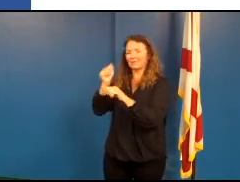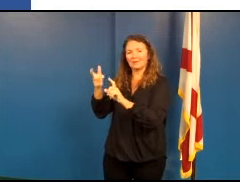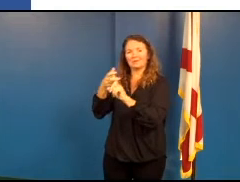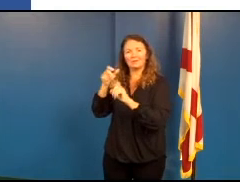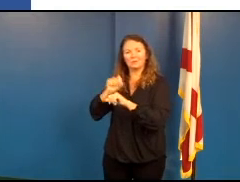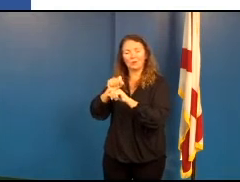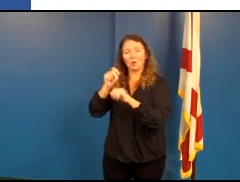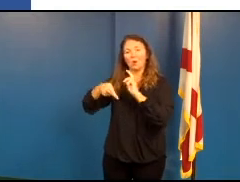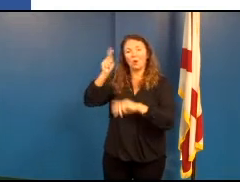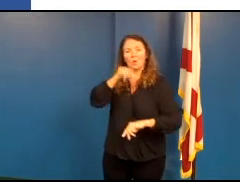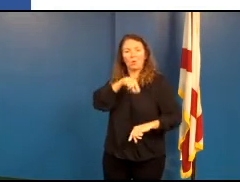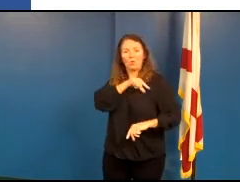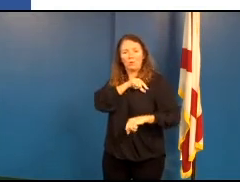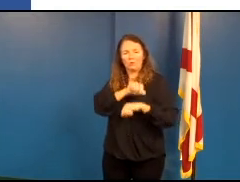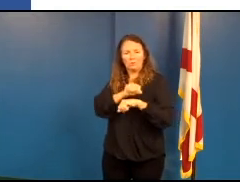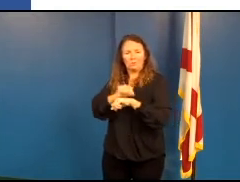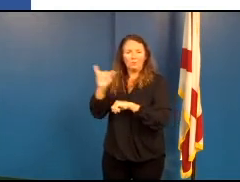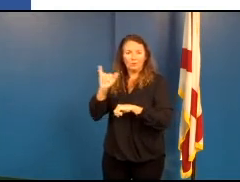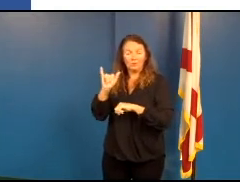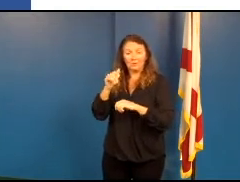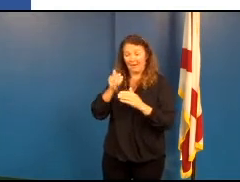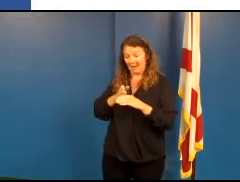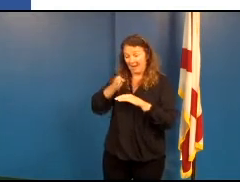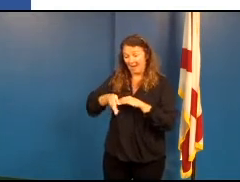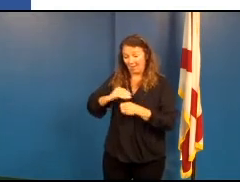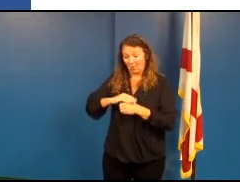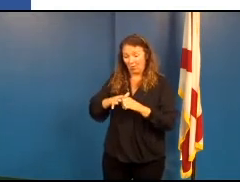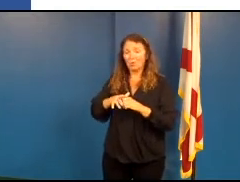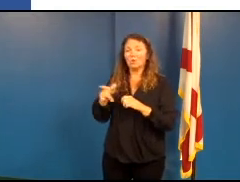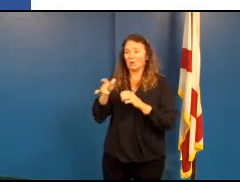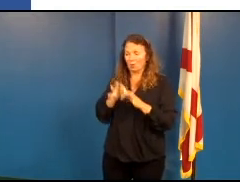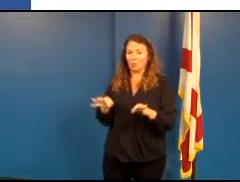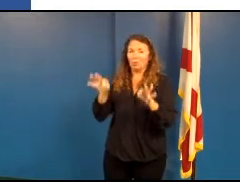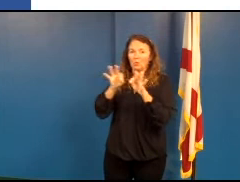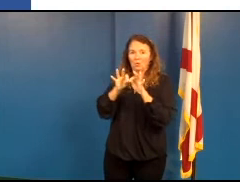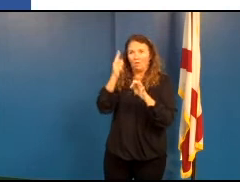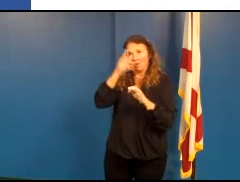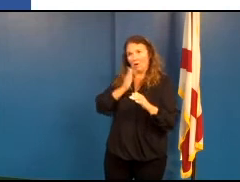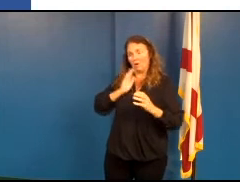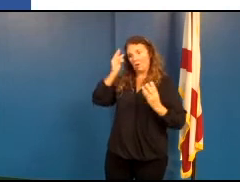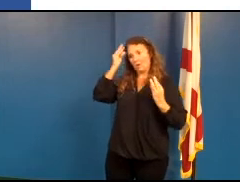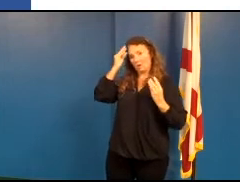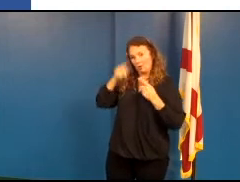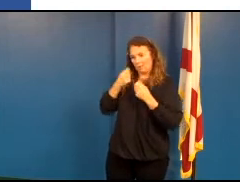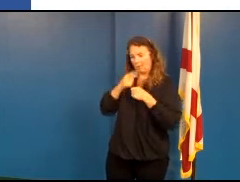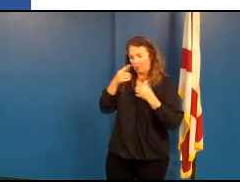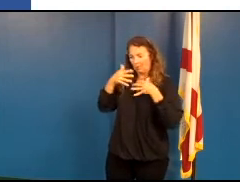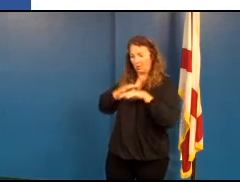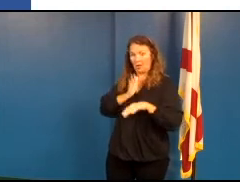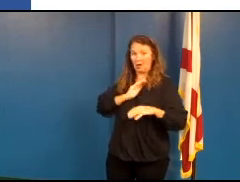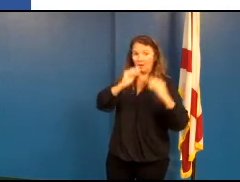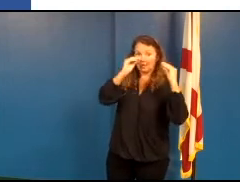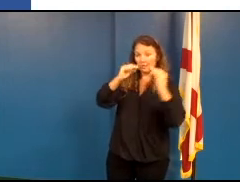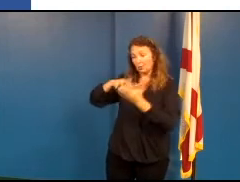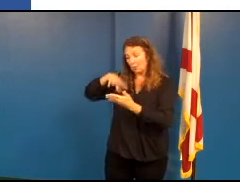for high quality. I think in a post-COVID environment, this is going to be so critical to really align the teaching and learning